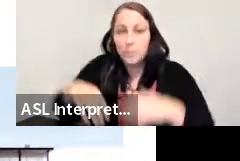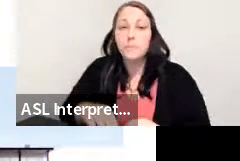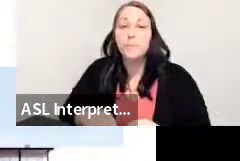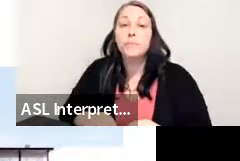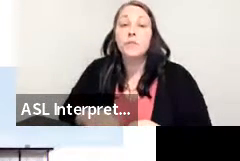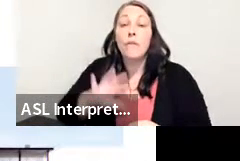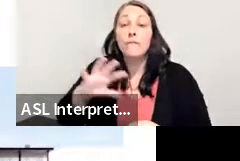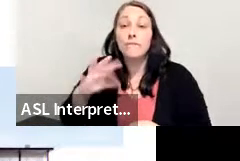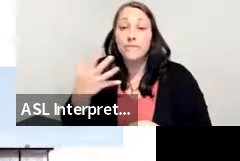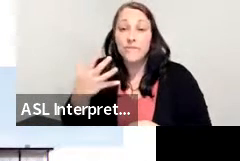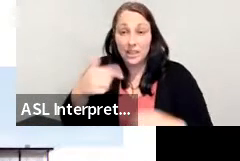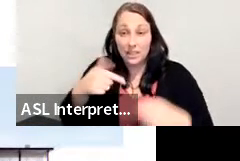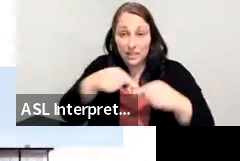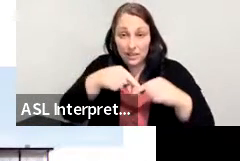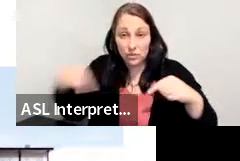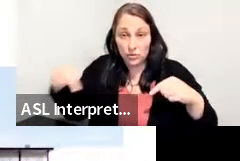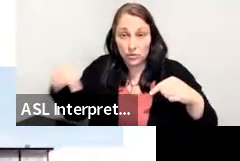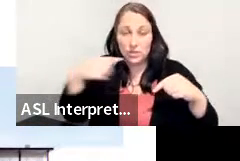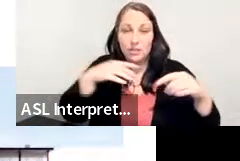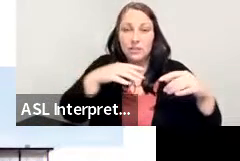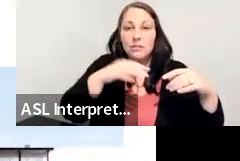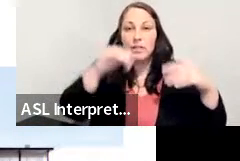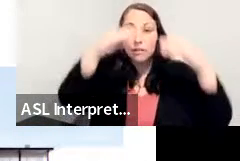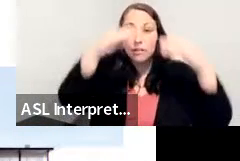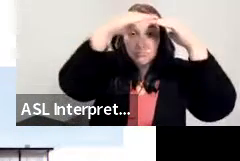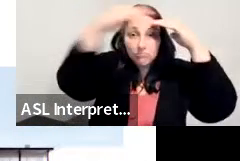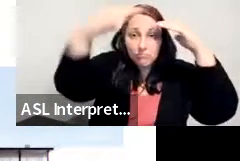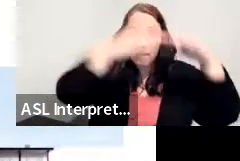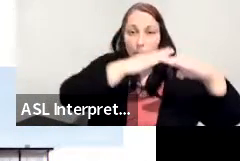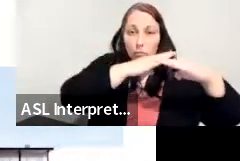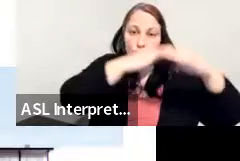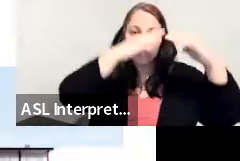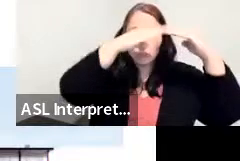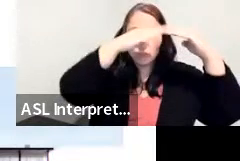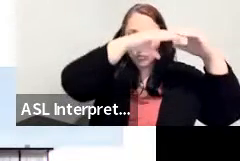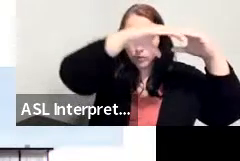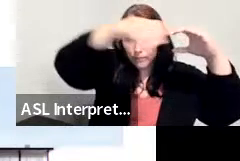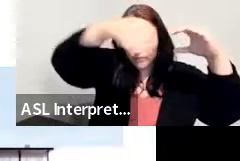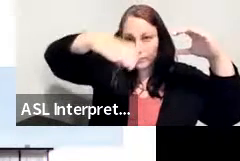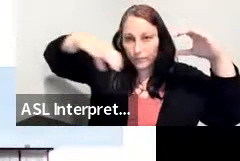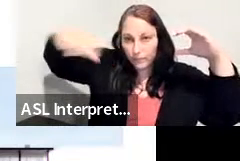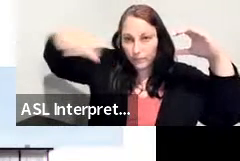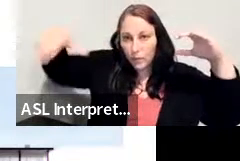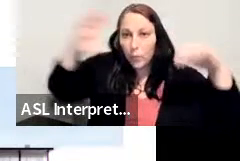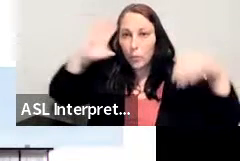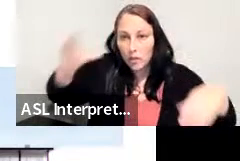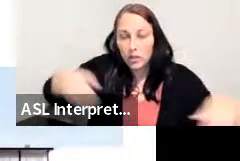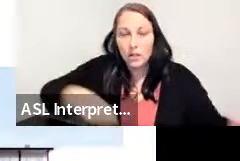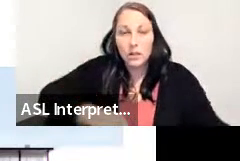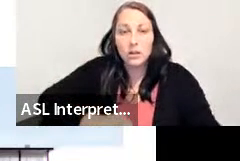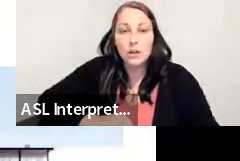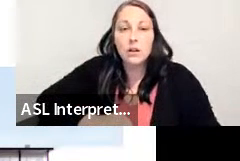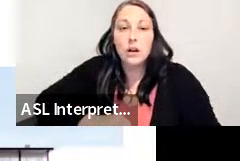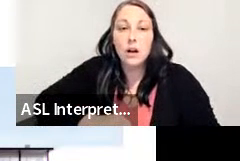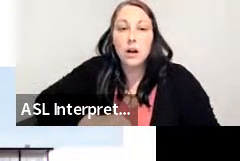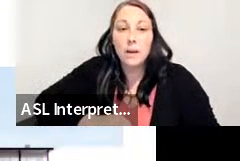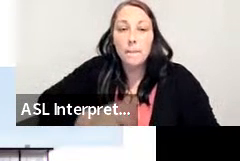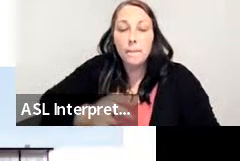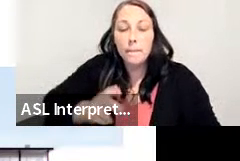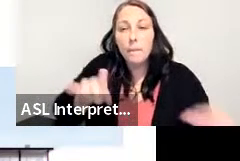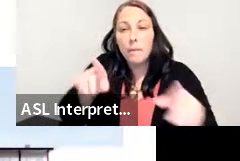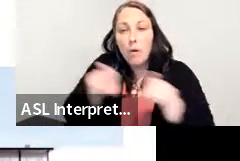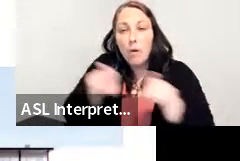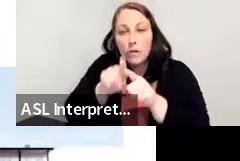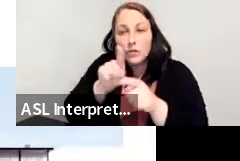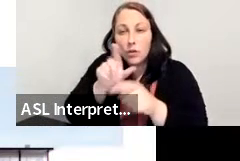into the entry plaza. You can see here the lobby in the distance. And I think this